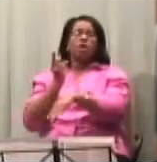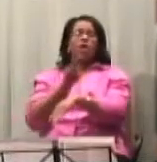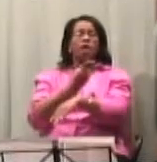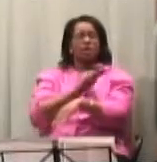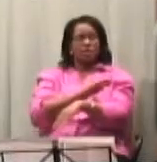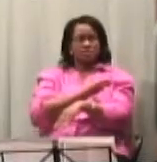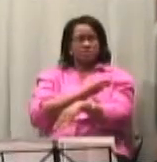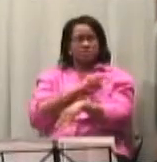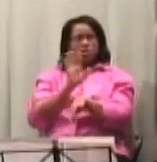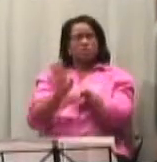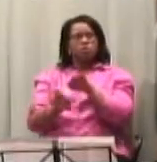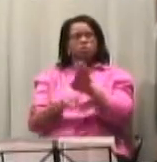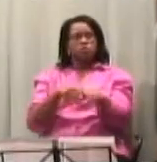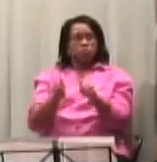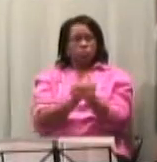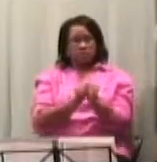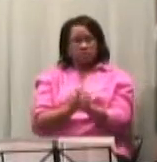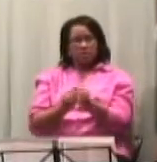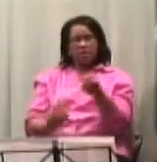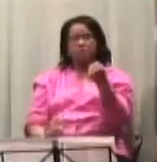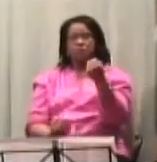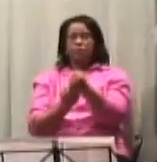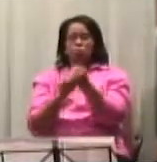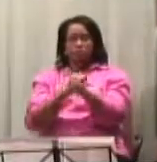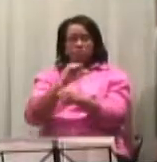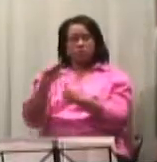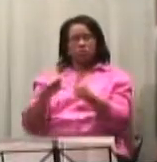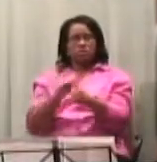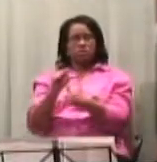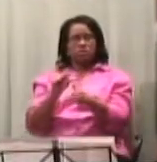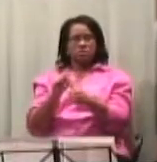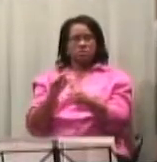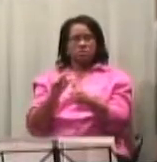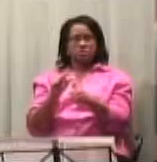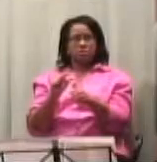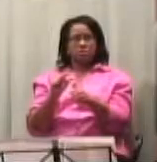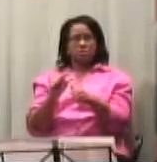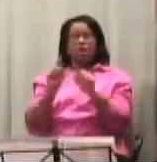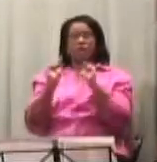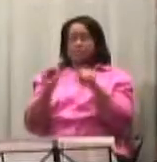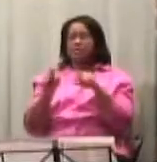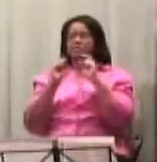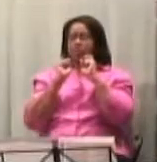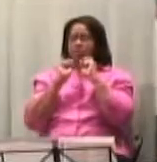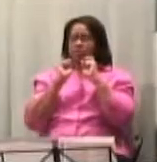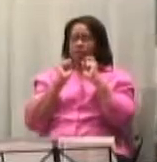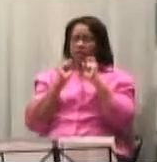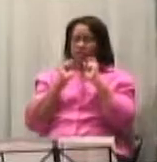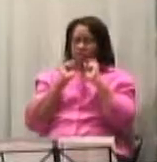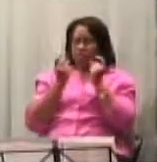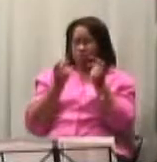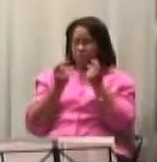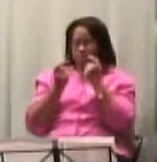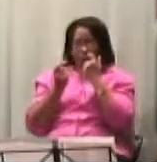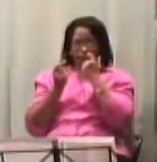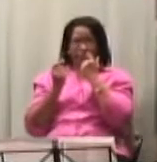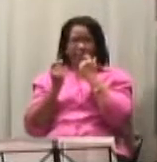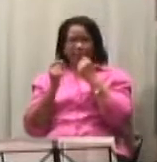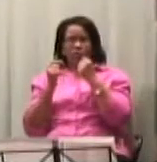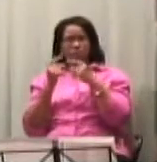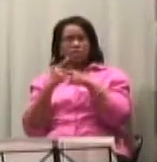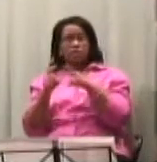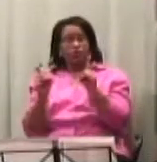limits, praying, praying that our Lord may transform our